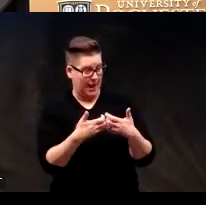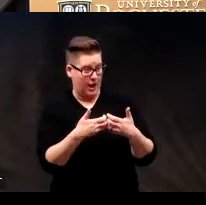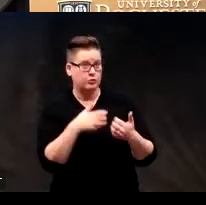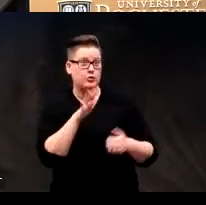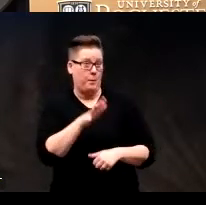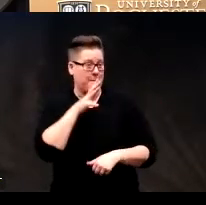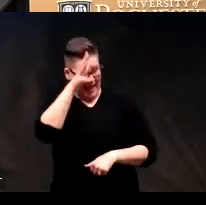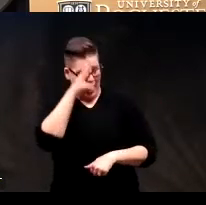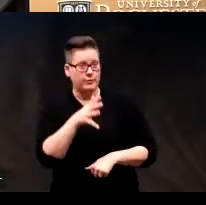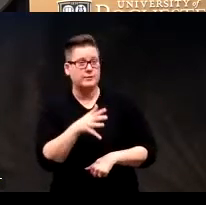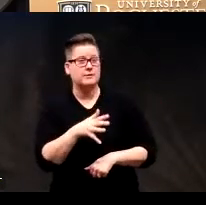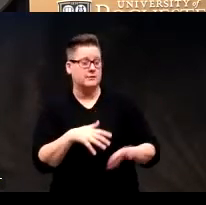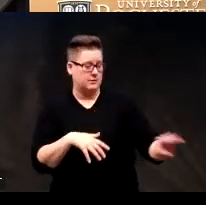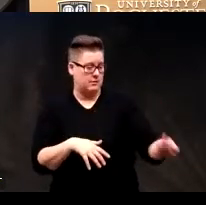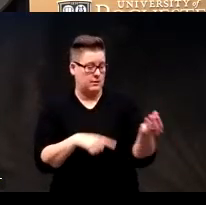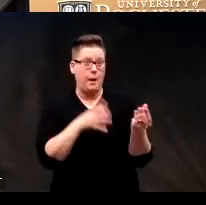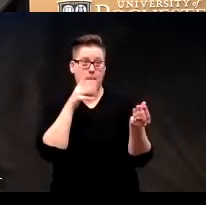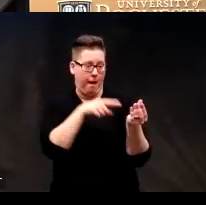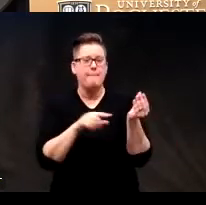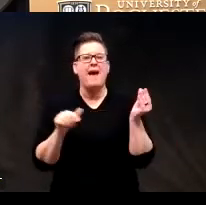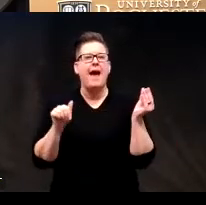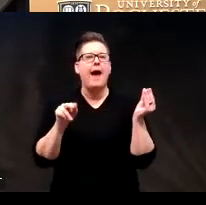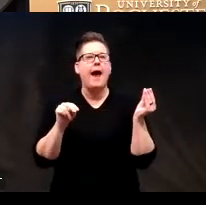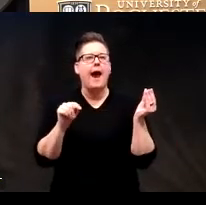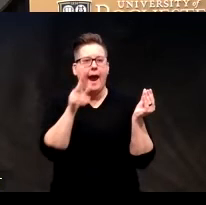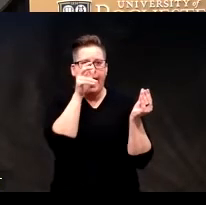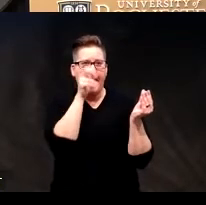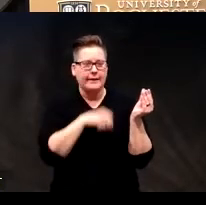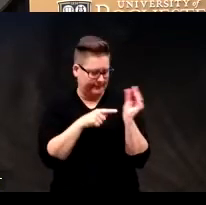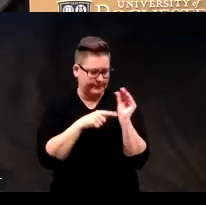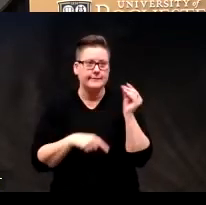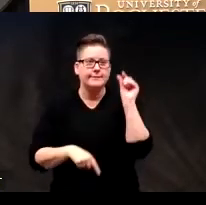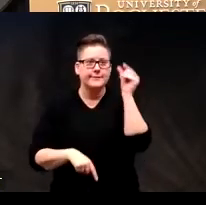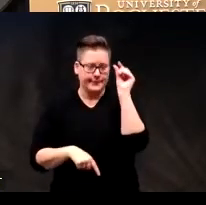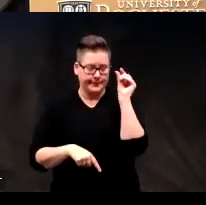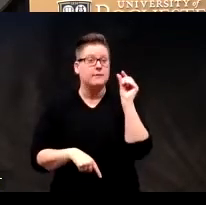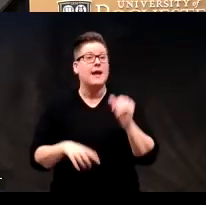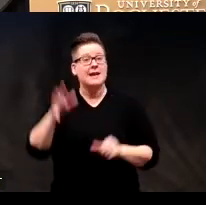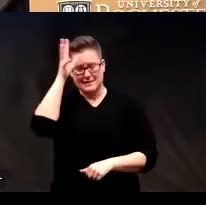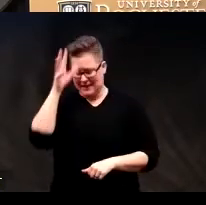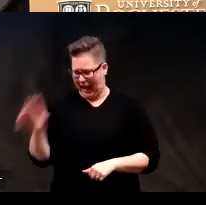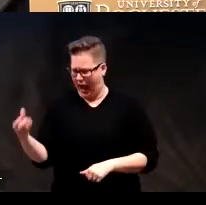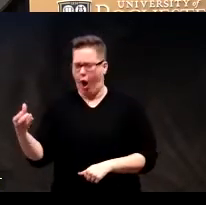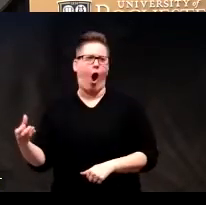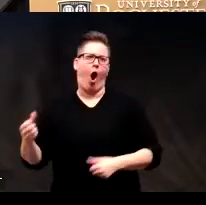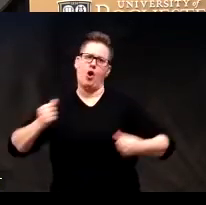the mom an ant. He says she was an ant. For the dad, he was a